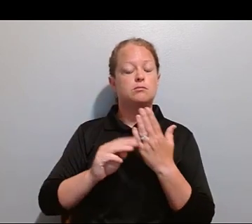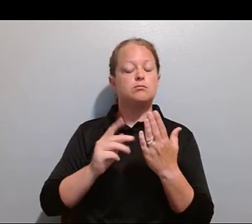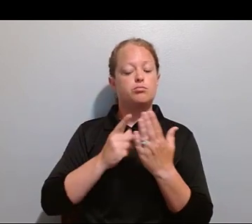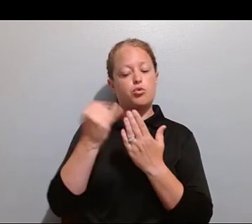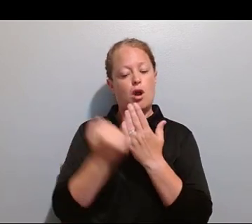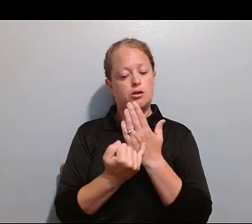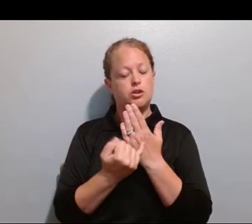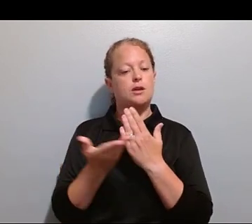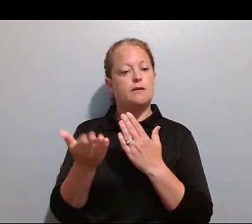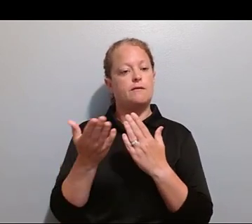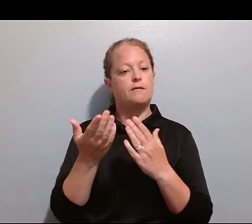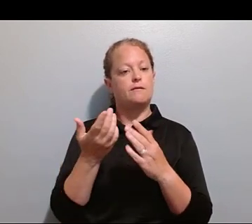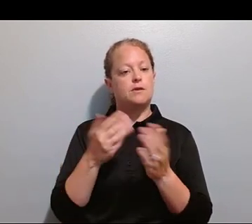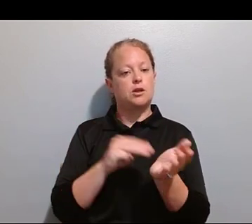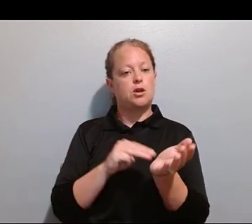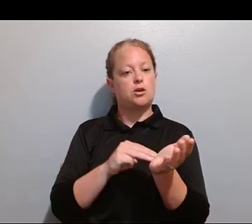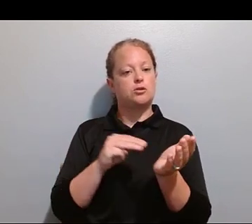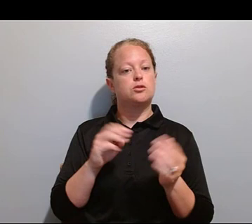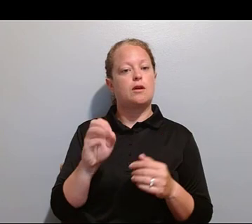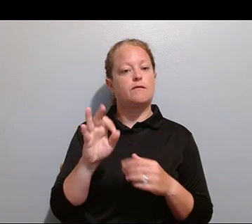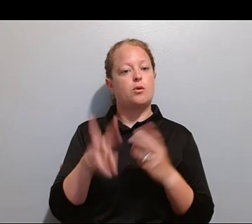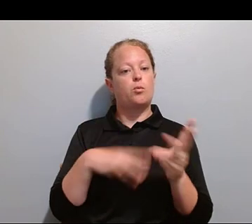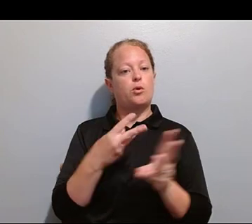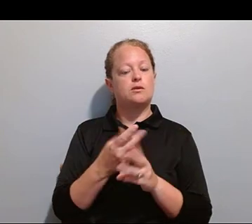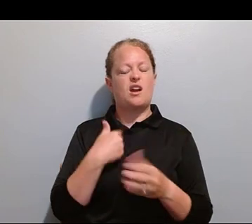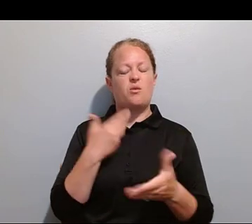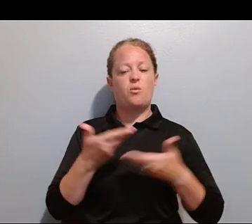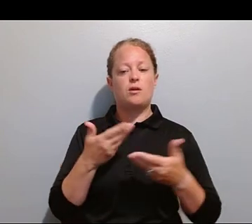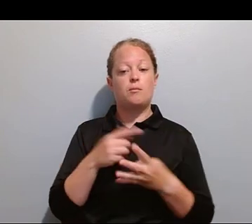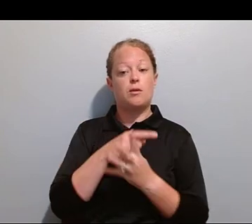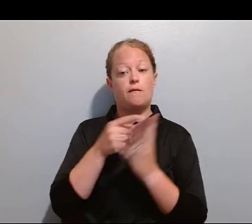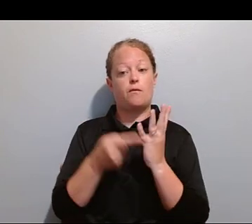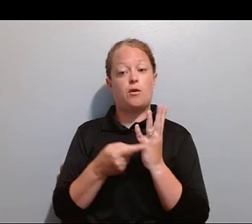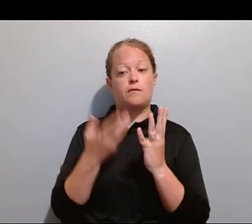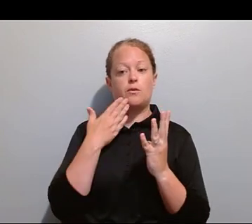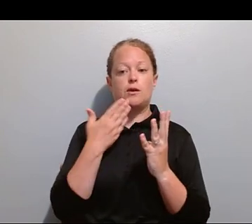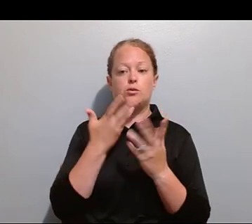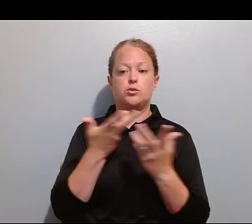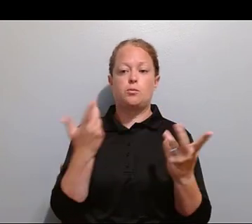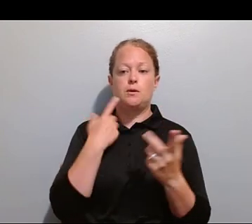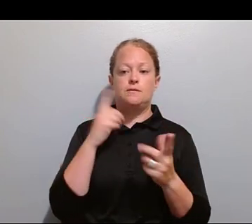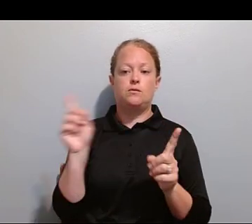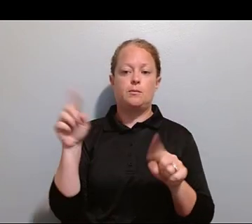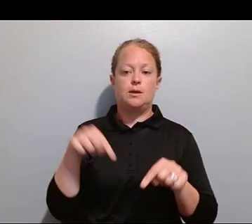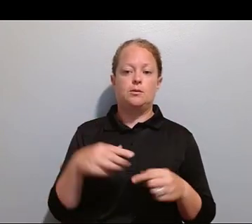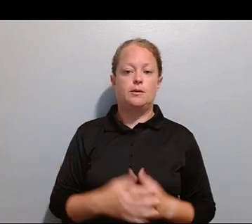I welcome the four of you. Thank you very much for being with us.